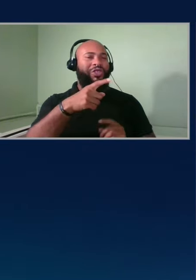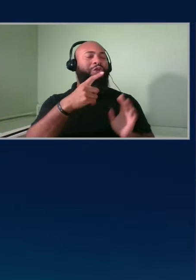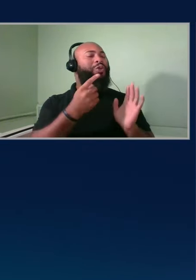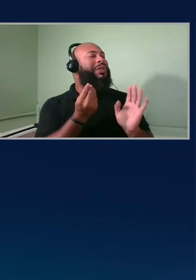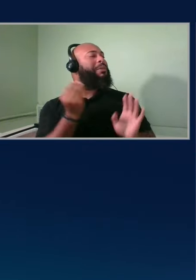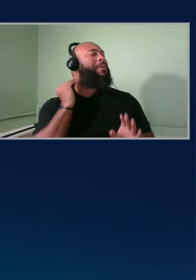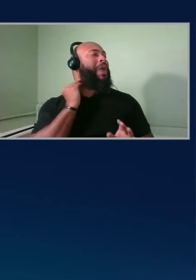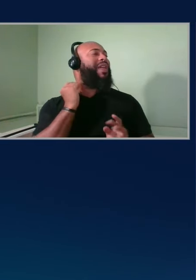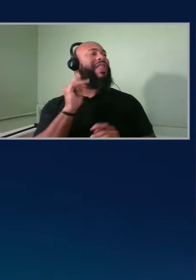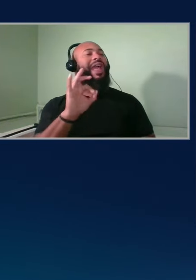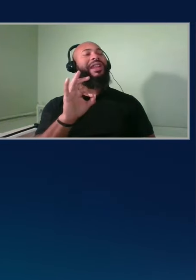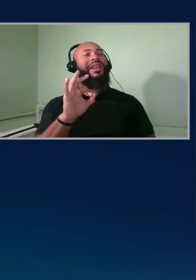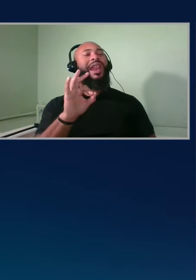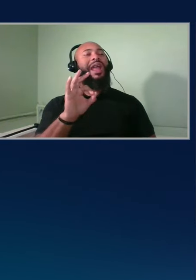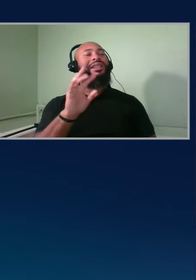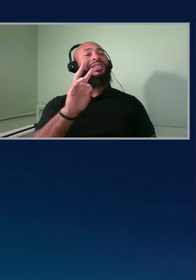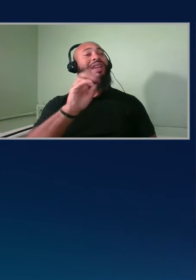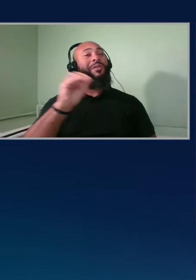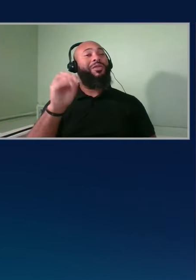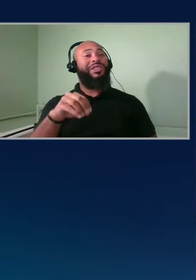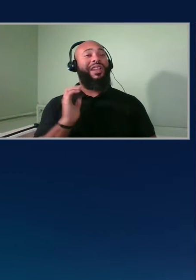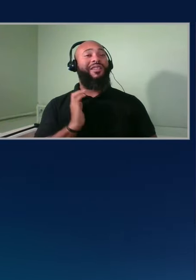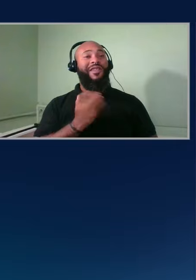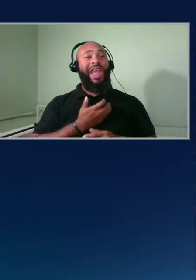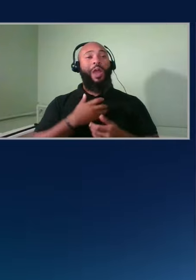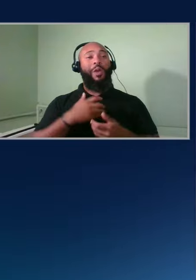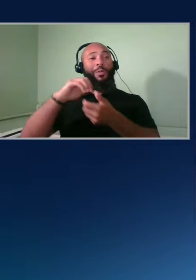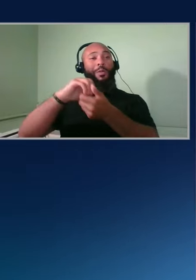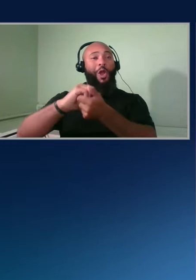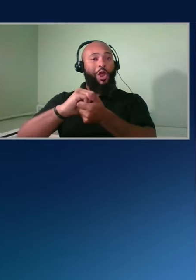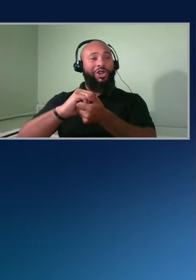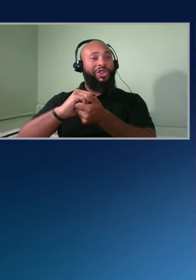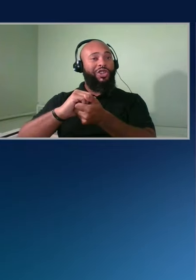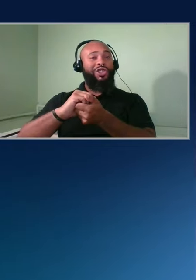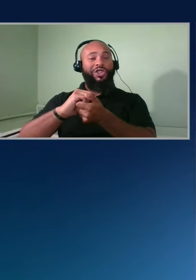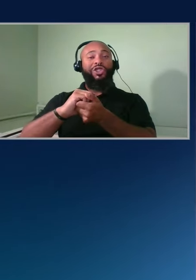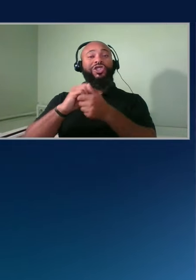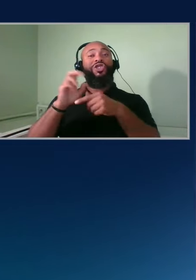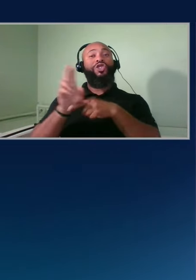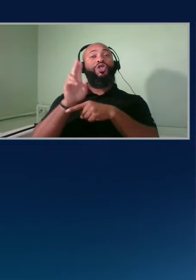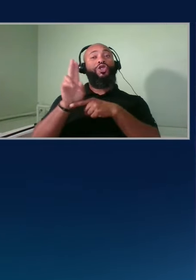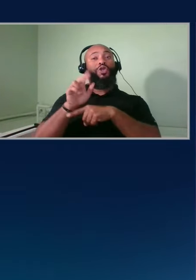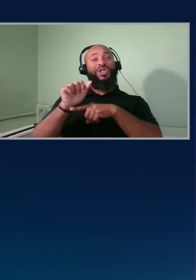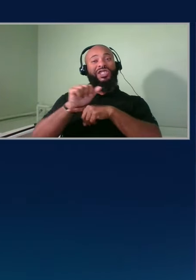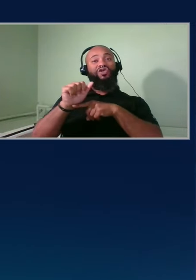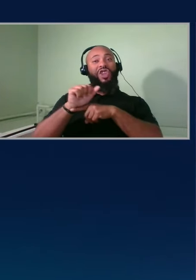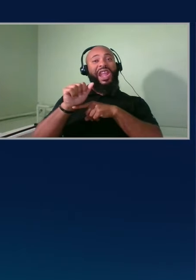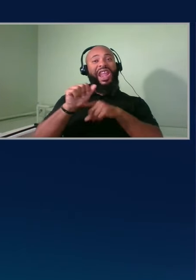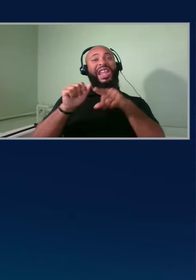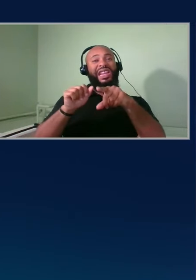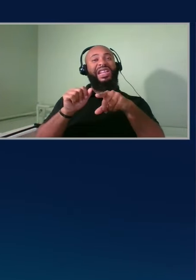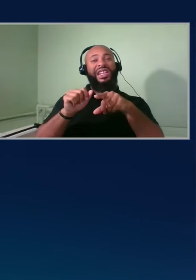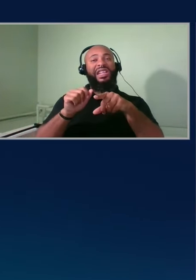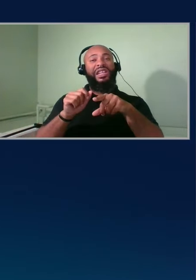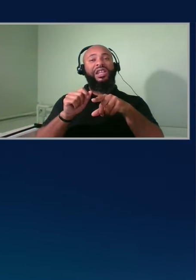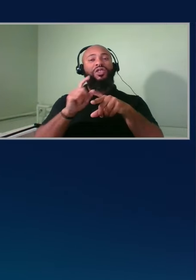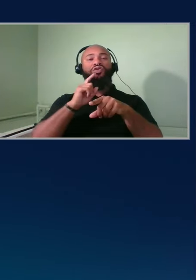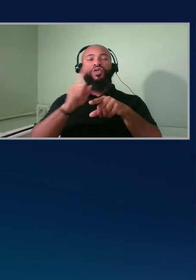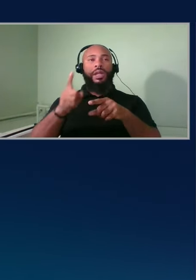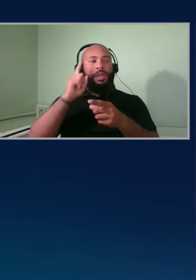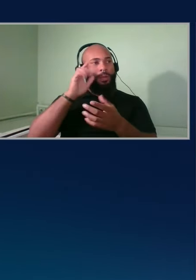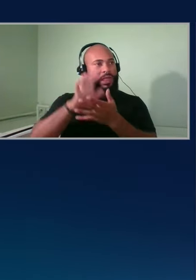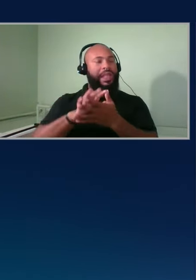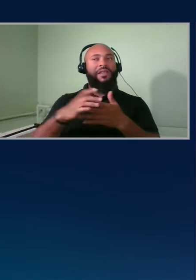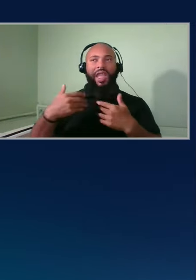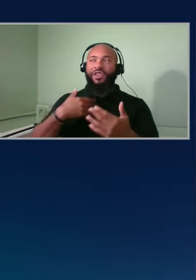97% of our partners that have used the training really believe that this gives them a competitive advantage in the next 3